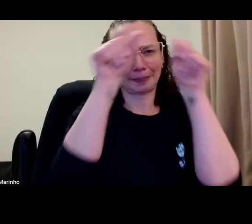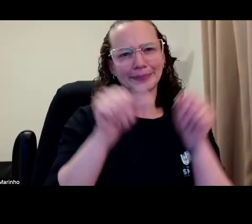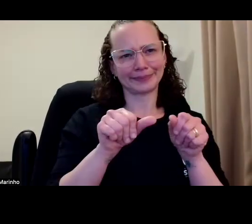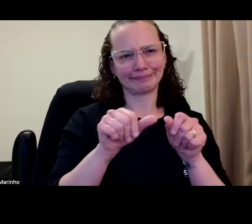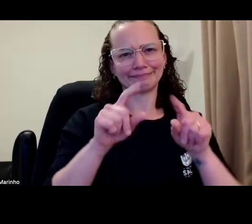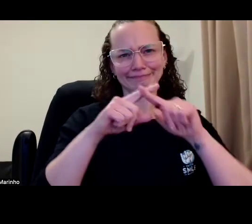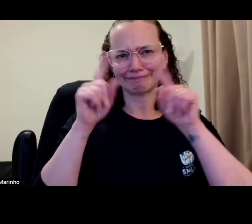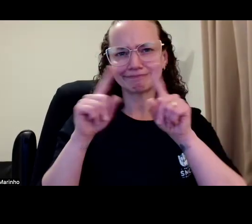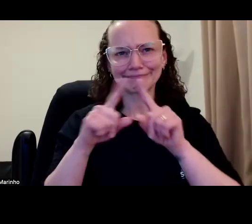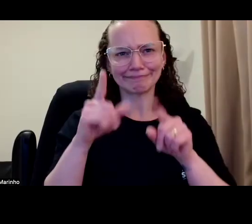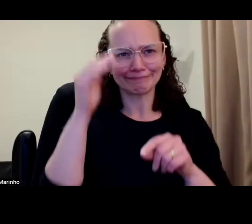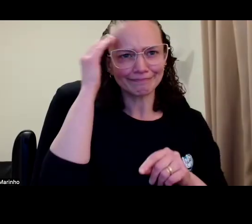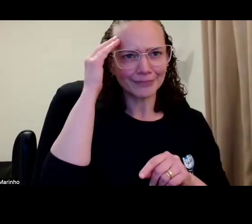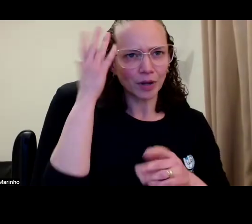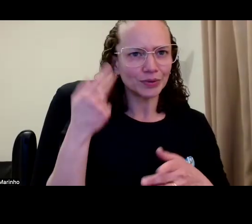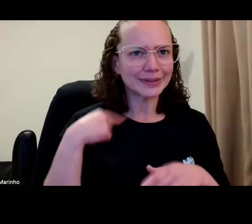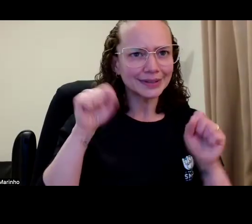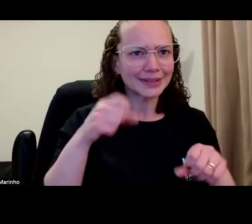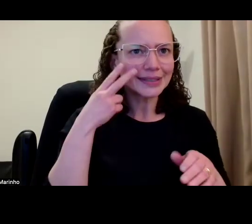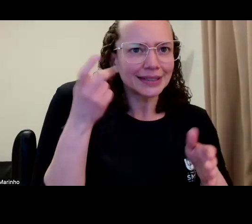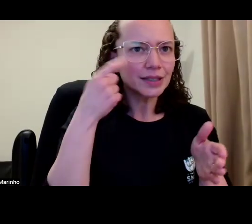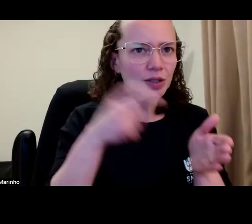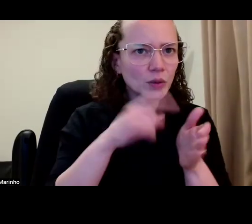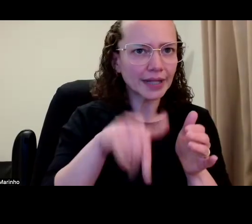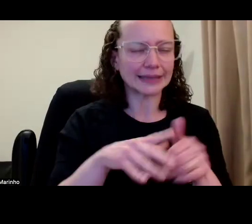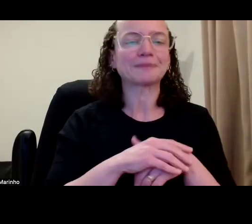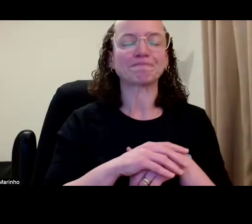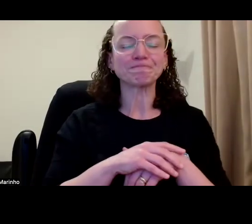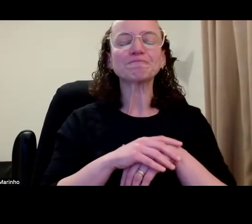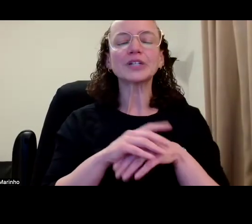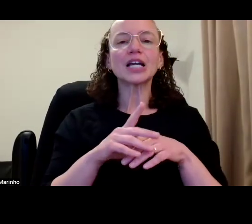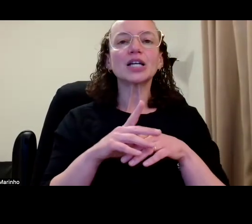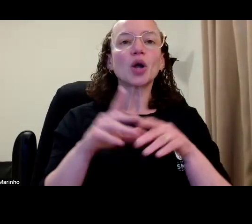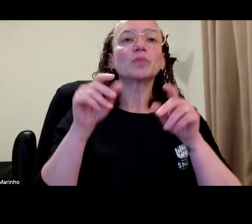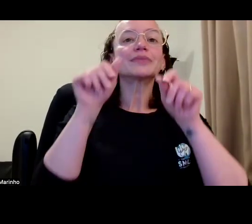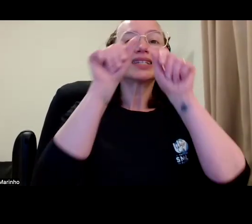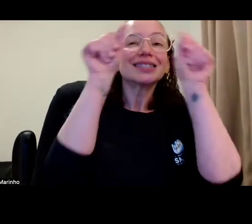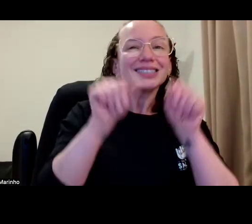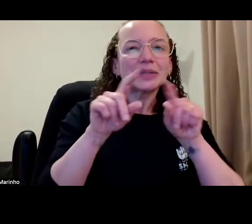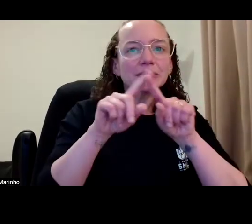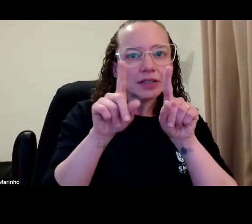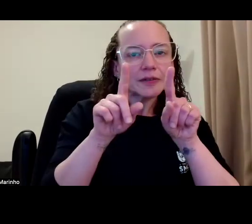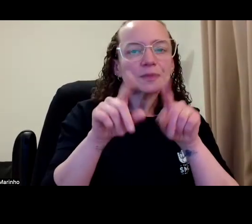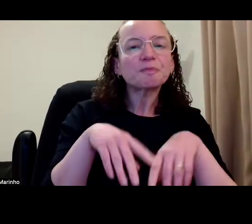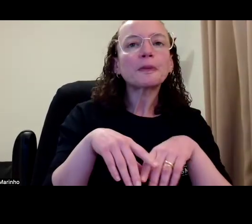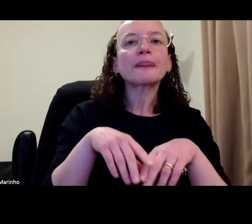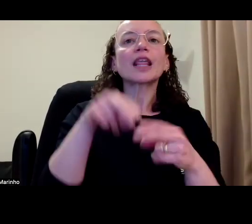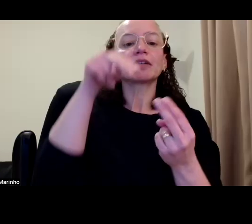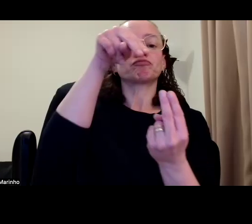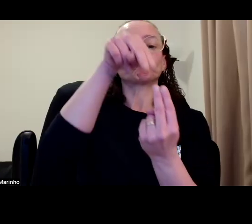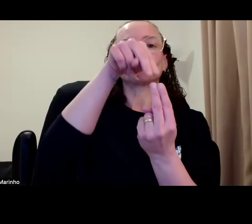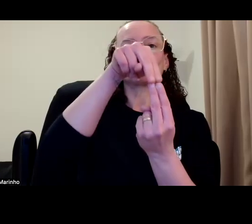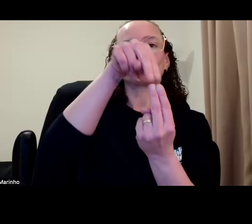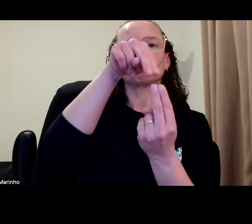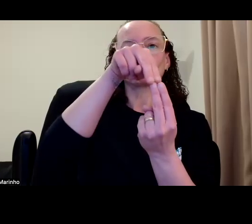So the teeth have a shape, right? You're familiar with that. You can see, you can notice that yourself. So the shape